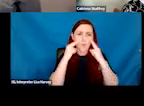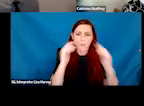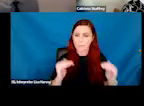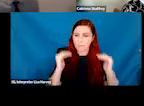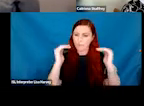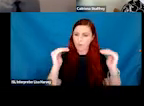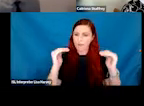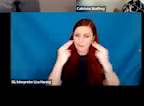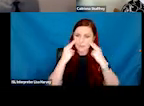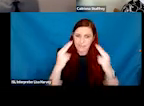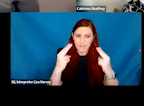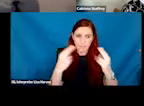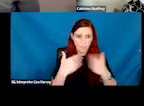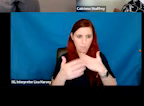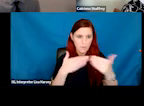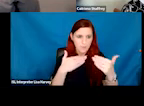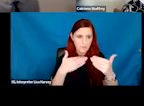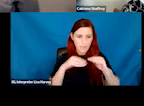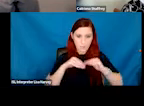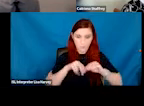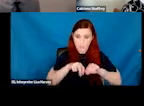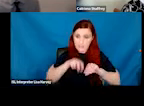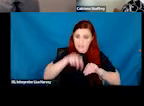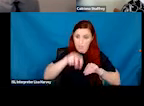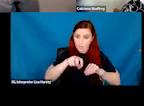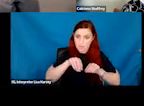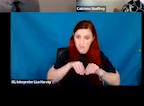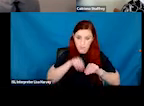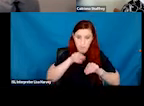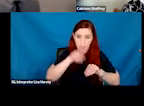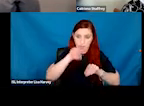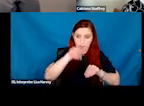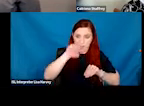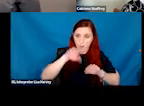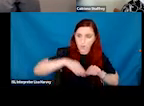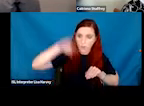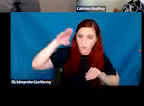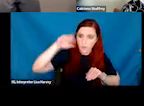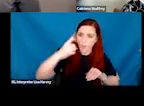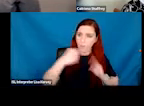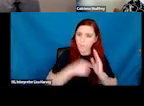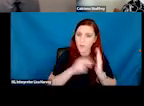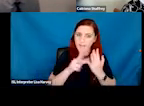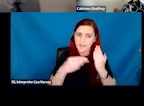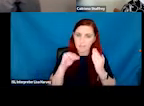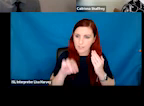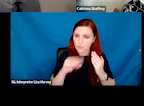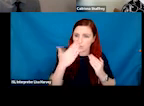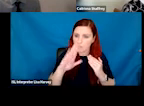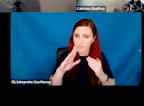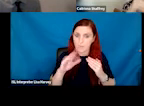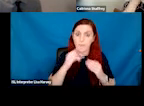a requirement for a landing every 1.8 meters. This would provide an adequate place of rest for someone ascending the